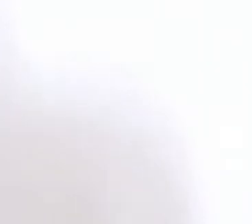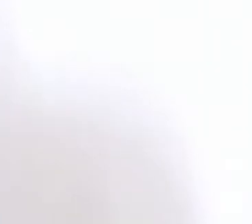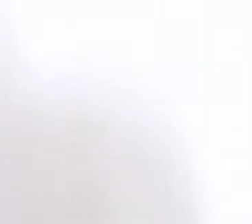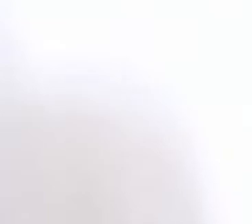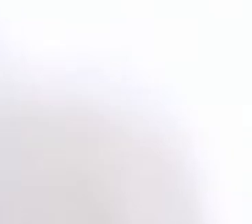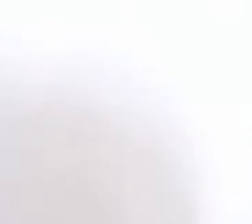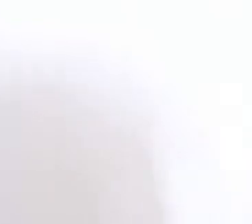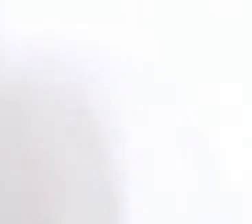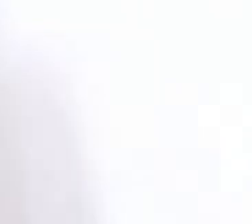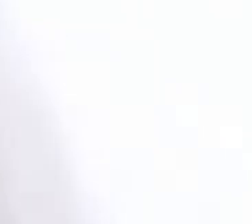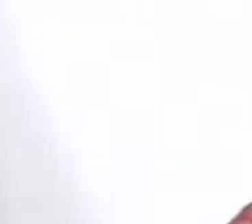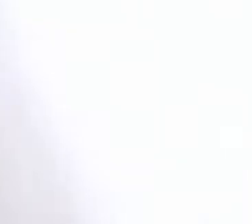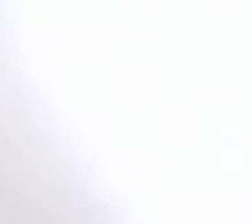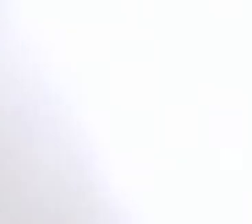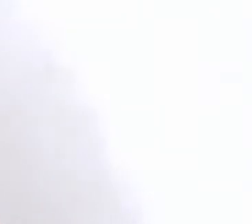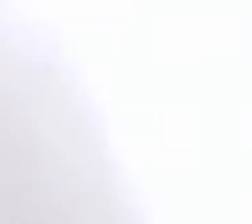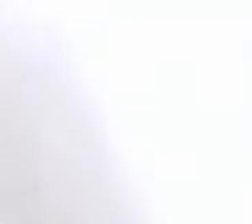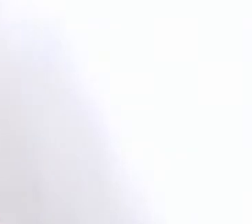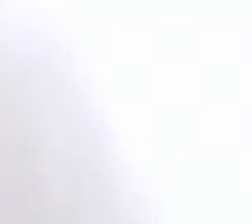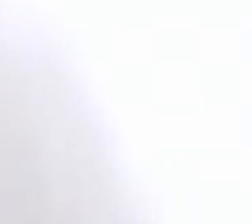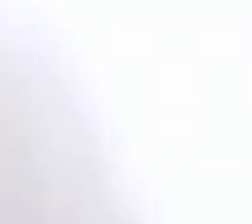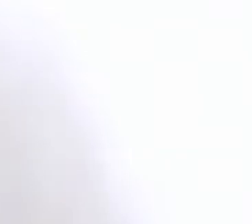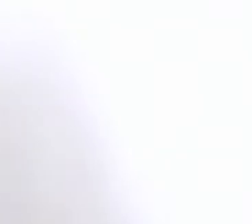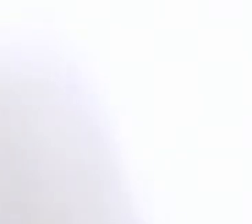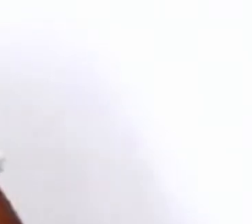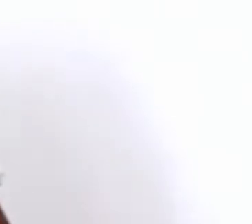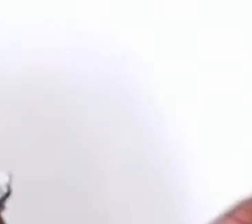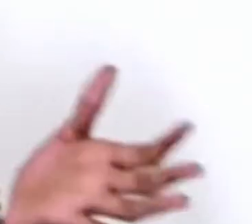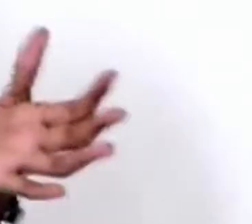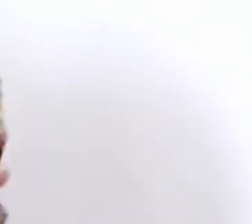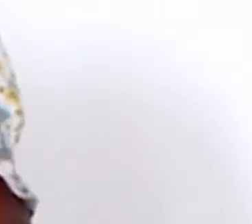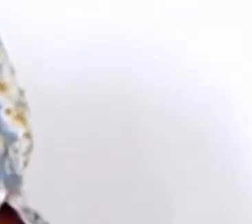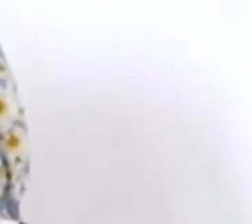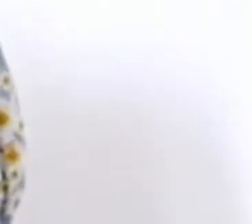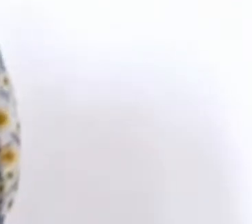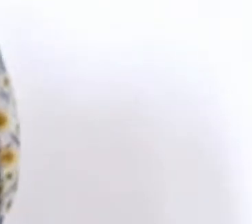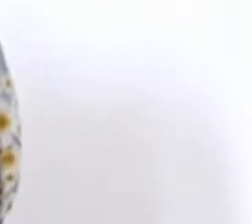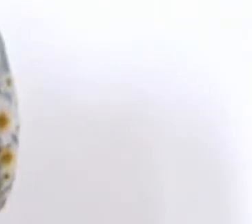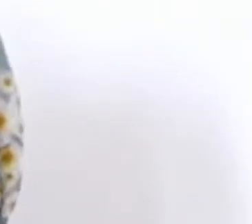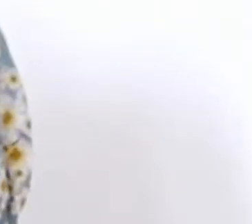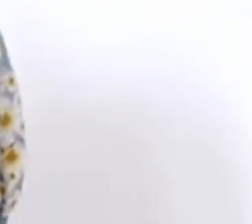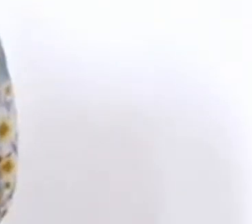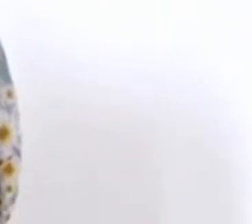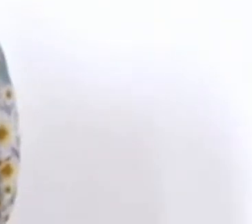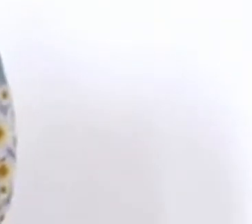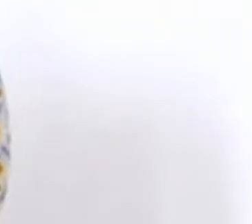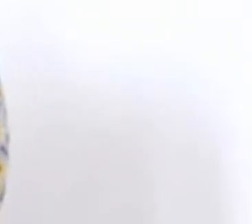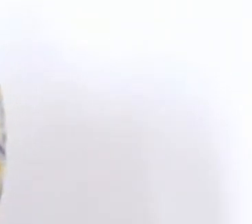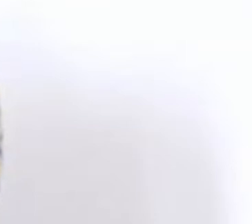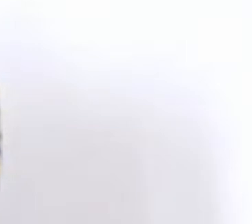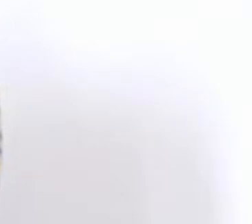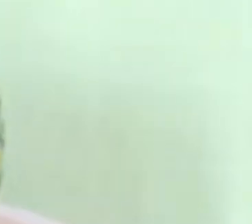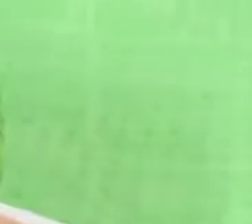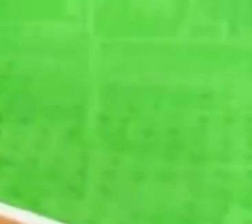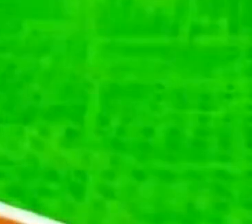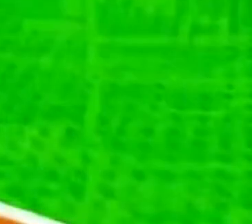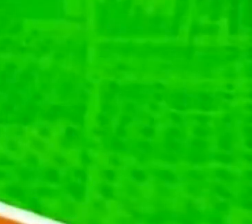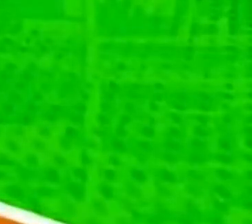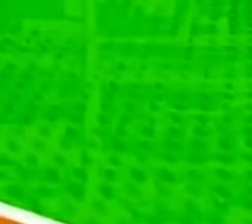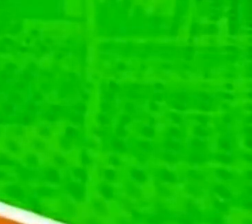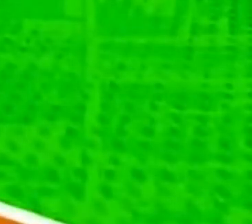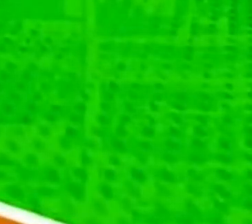is collected, you can share it with the Zambia Youth Parliamentary Caucus, which can then present these views before the floors of parliament.